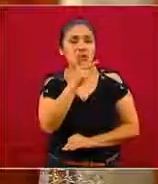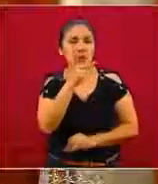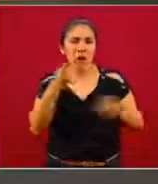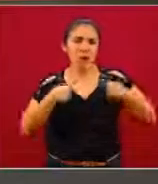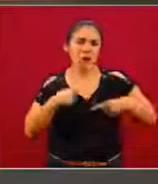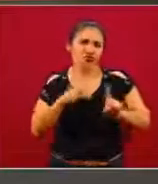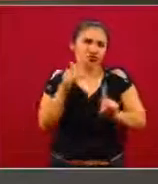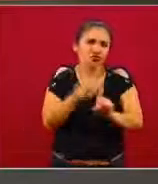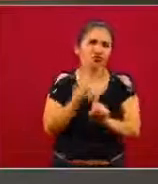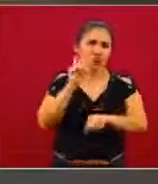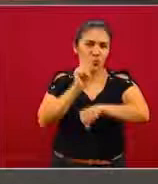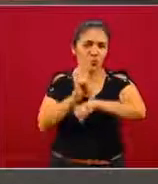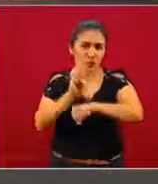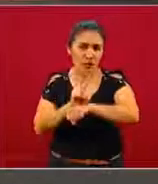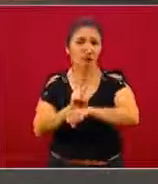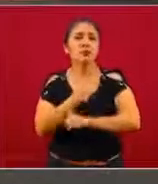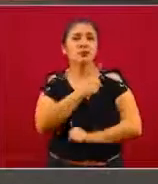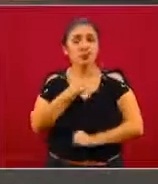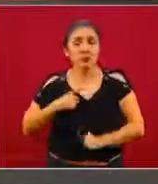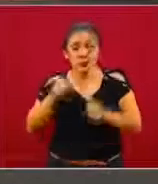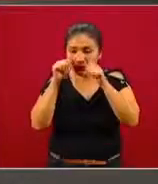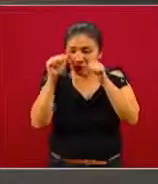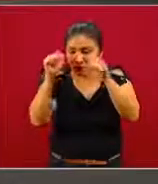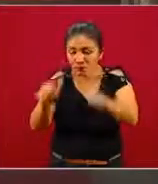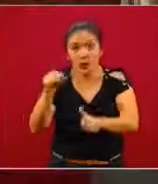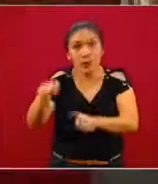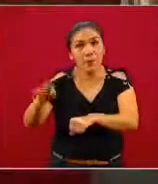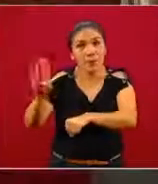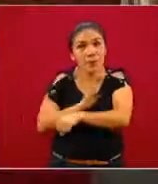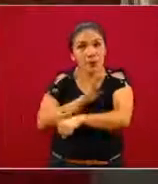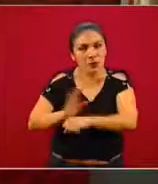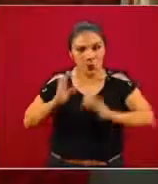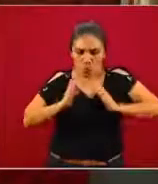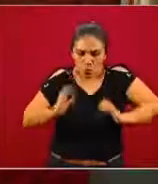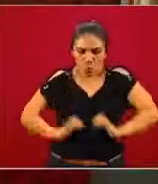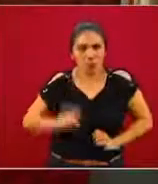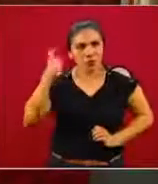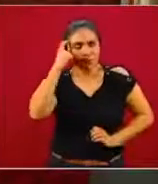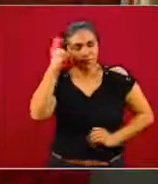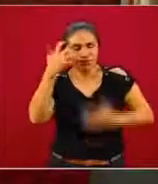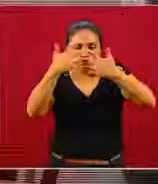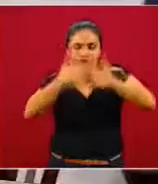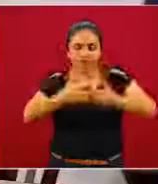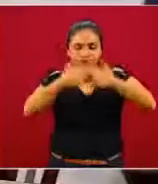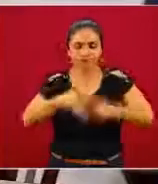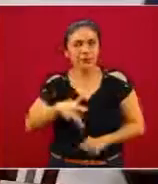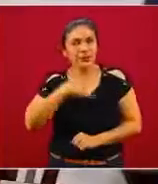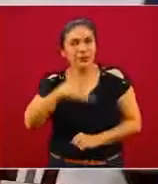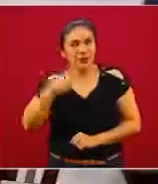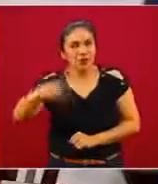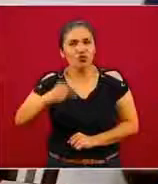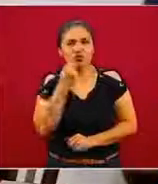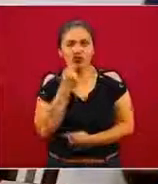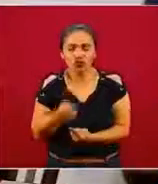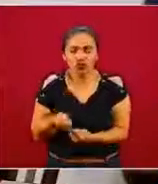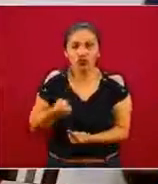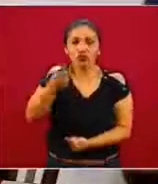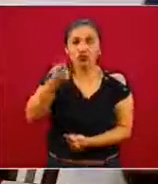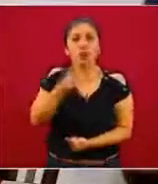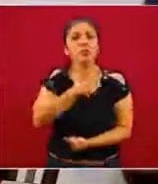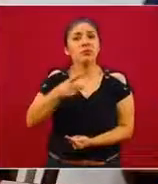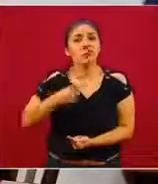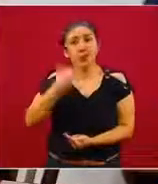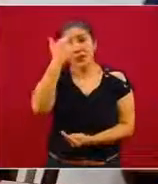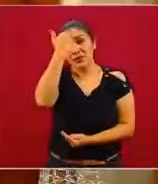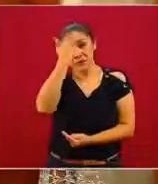It's important for parents and caregivers, in addition to watching out for their children's emotional and physical well-being during this